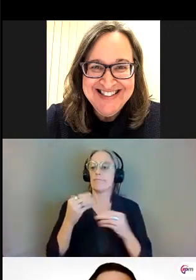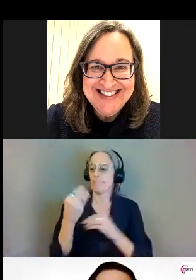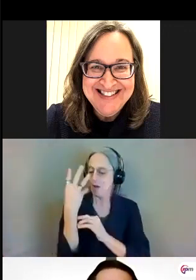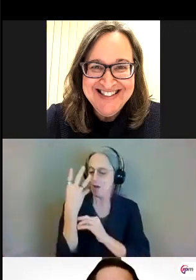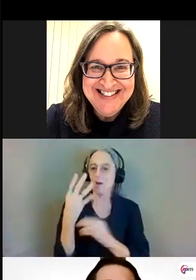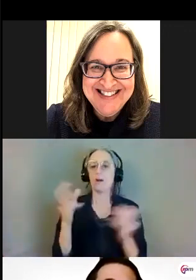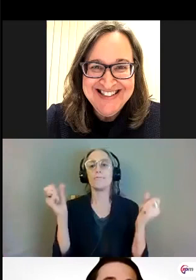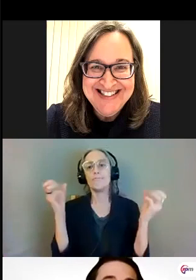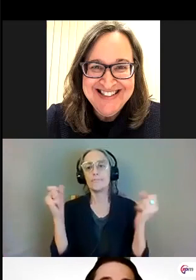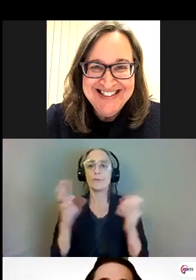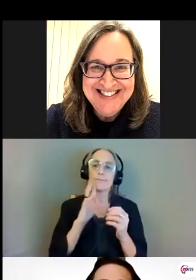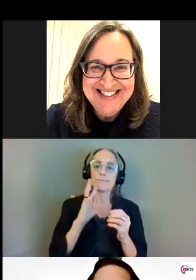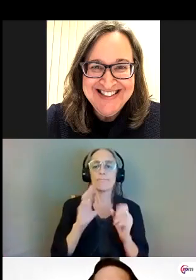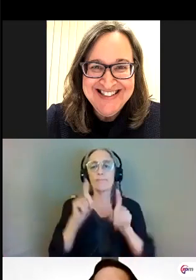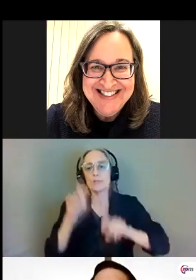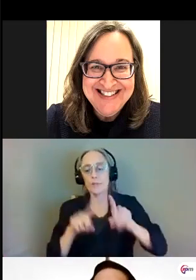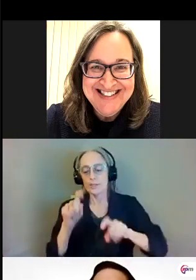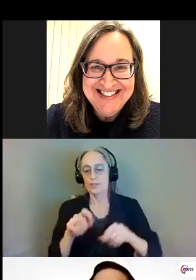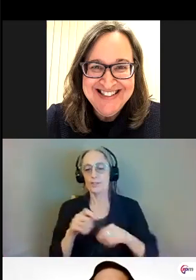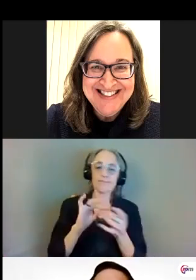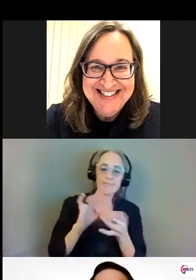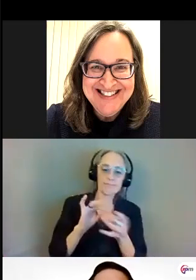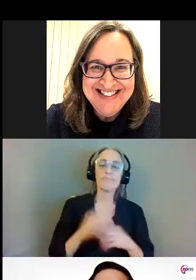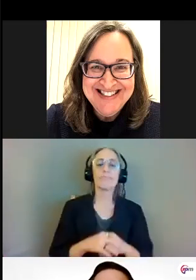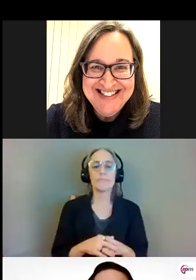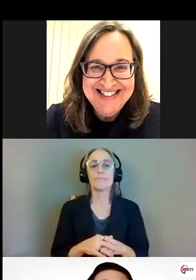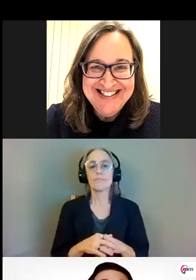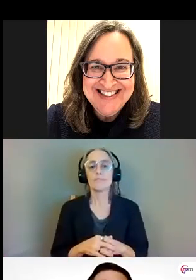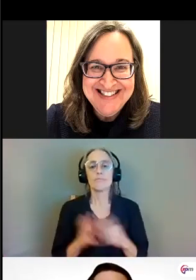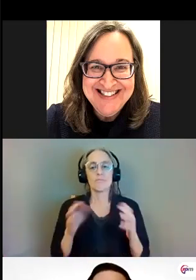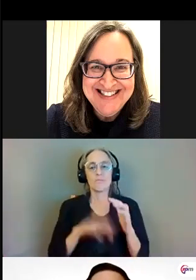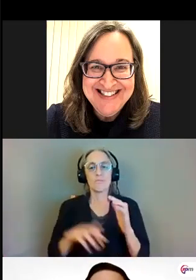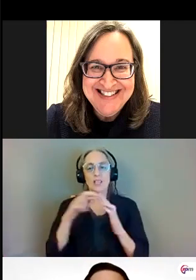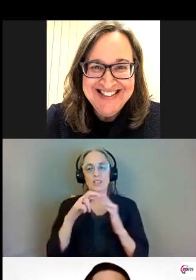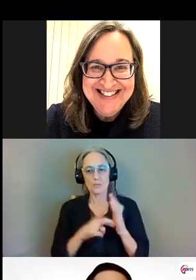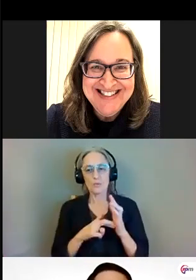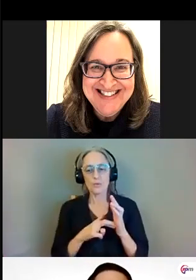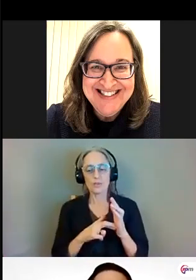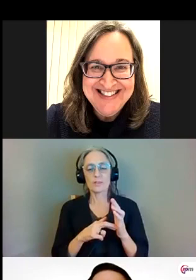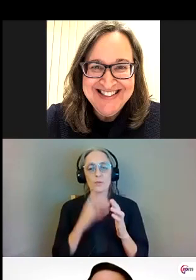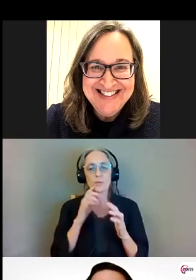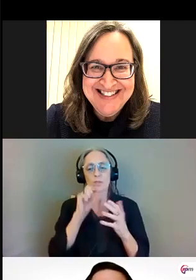the rooms. There'll be ground rules will be gone over in